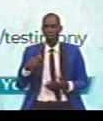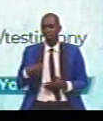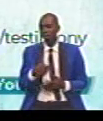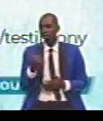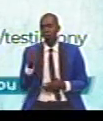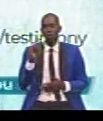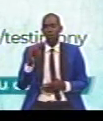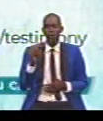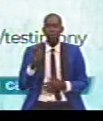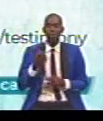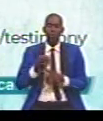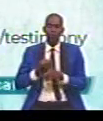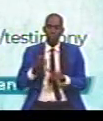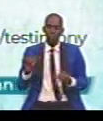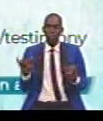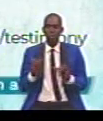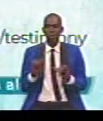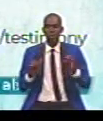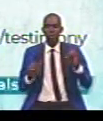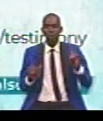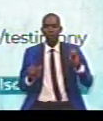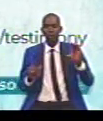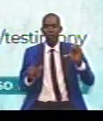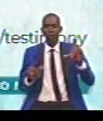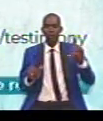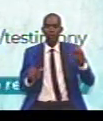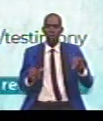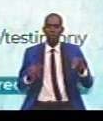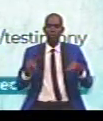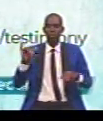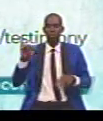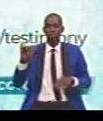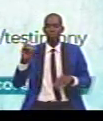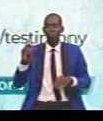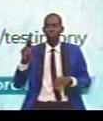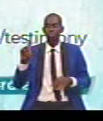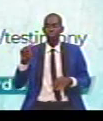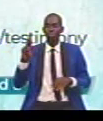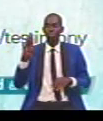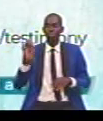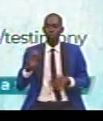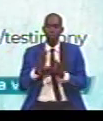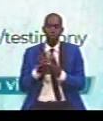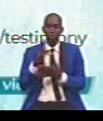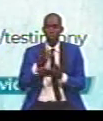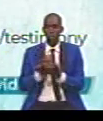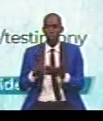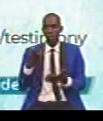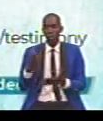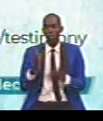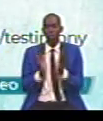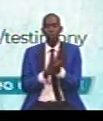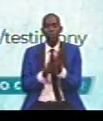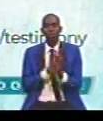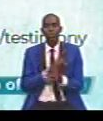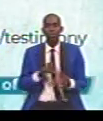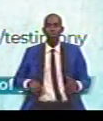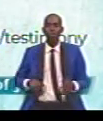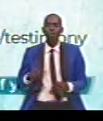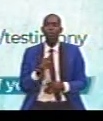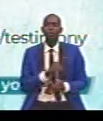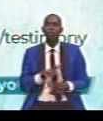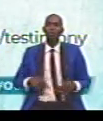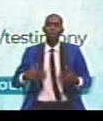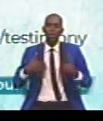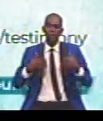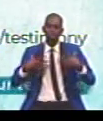the DCLM YouTube page from Ikana, and Ikana says, "Praise the Lord. The Lord has healed me from